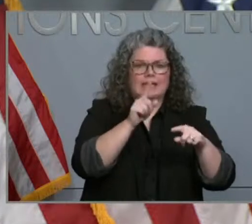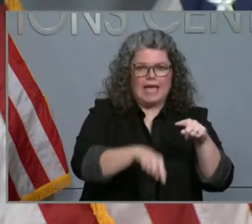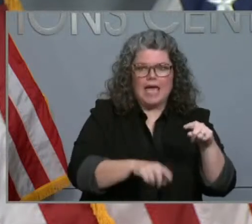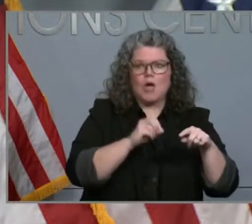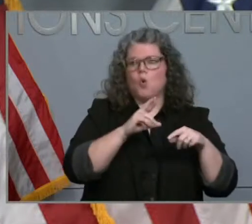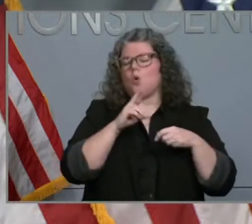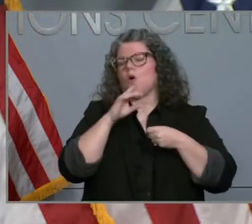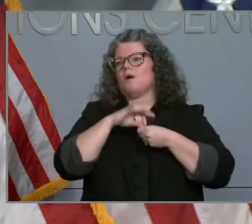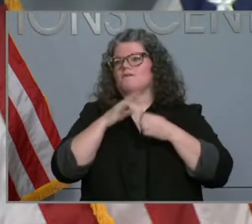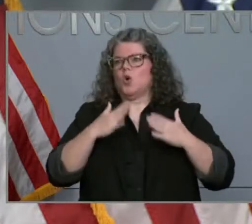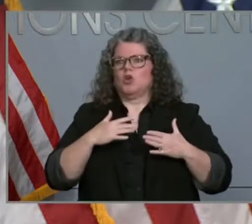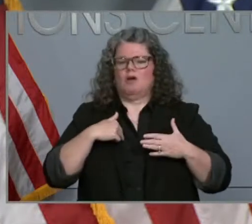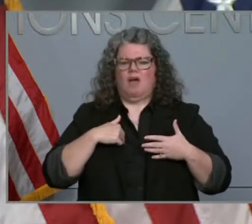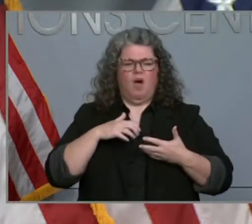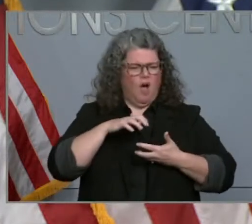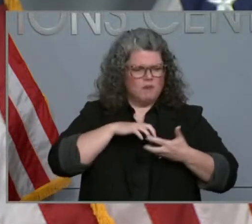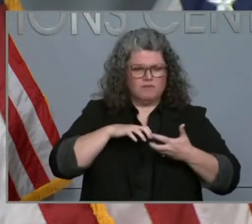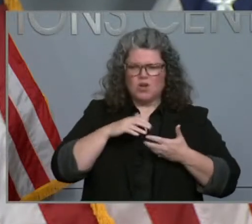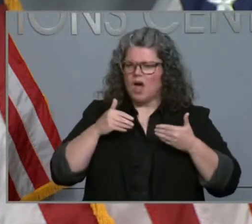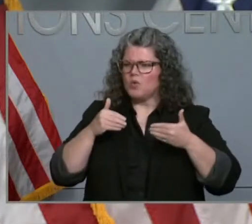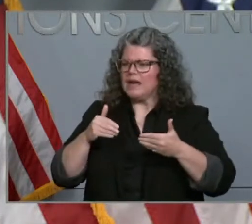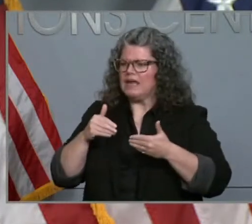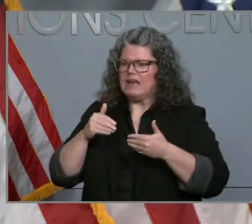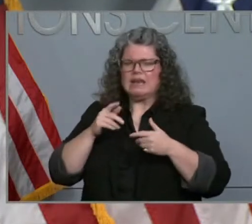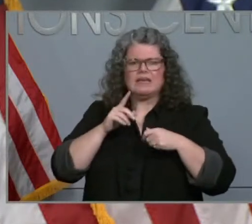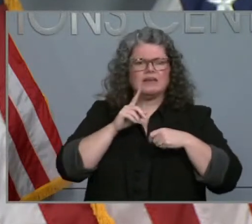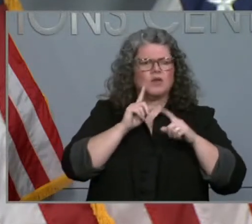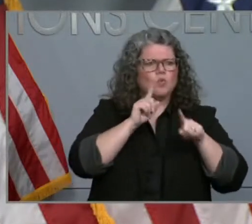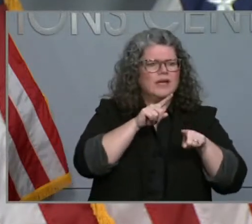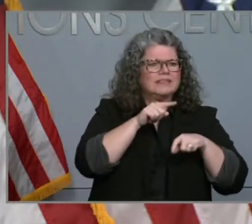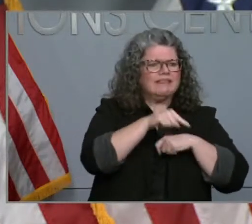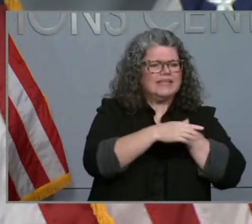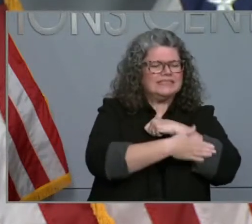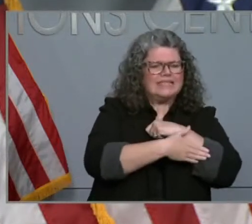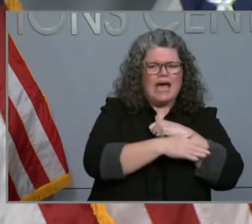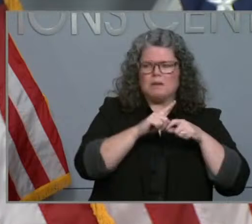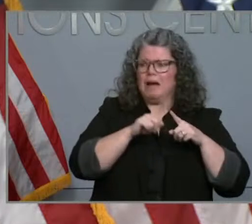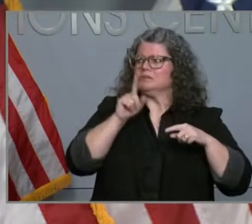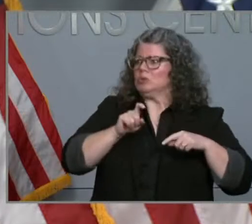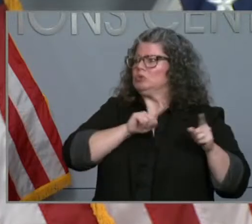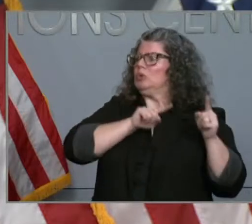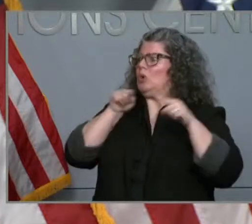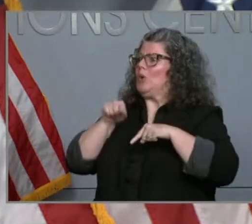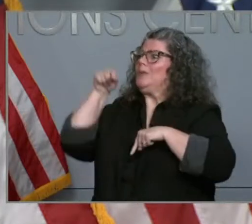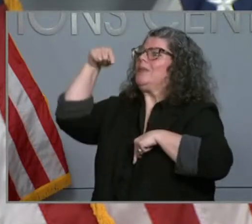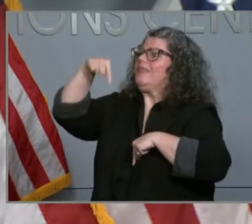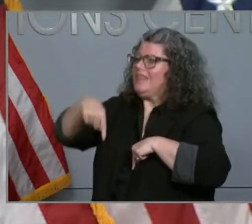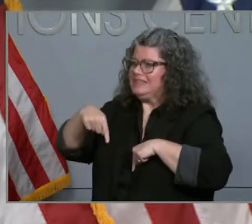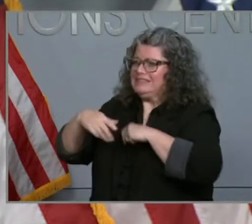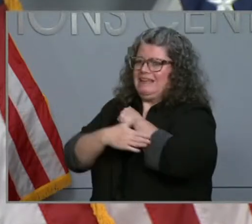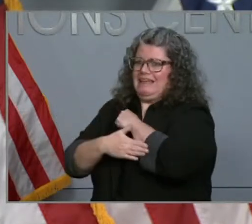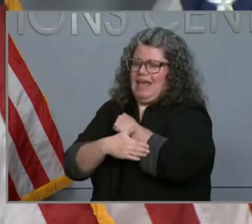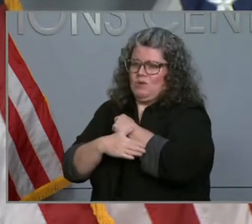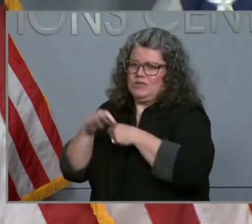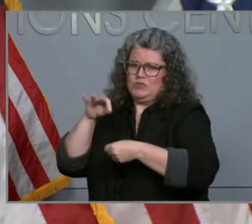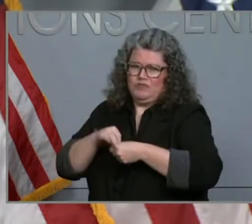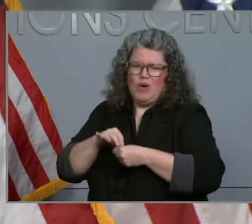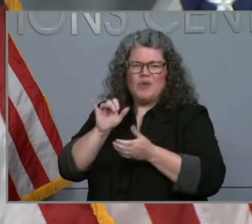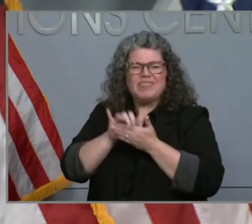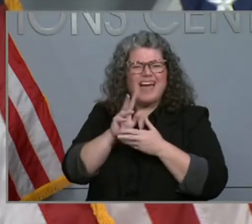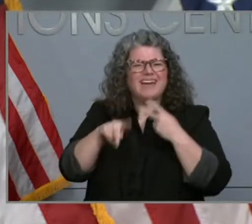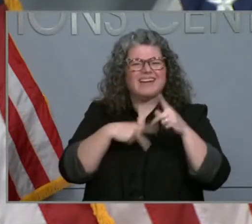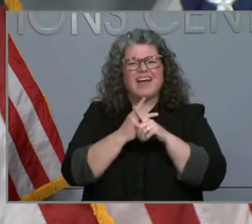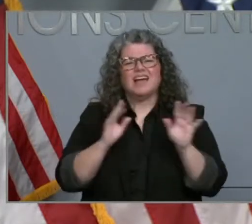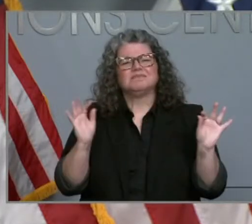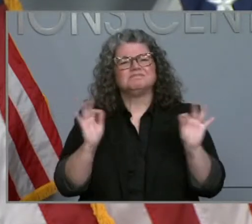got confused and went to one county versus another, et cetera. Just those sort of administrative issues with making sure